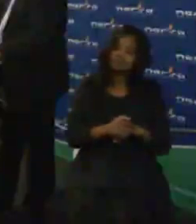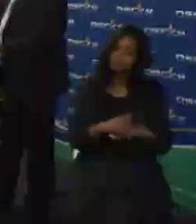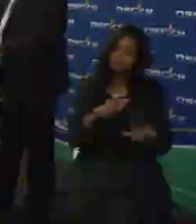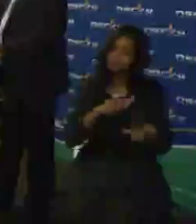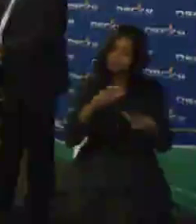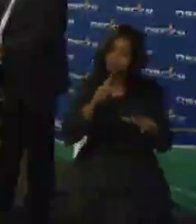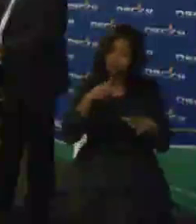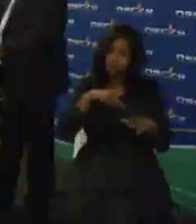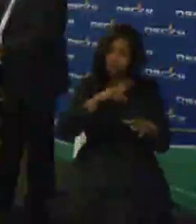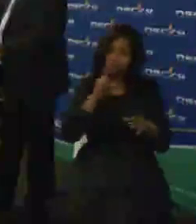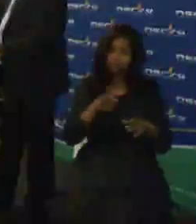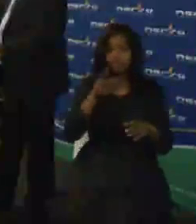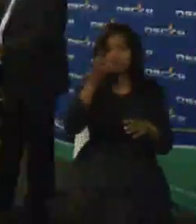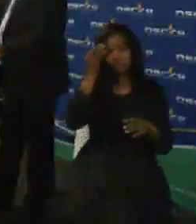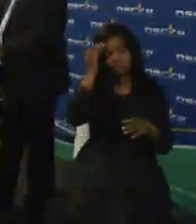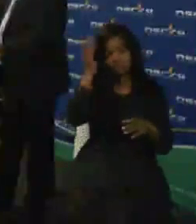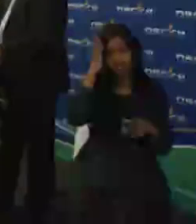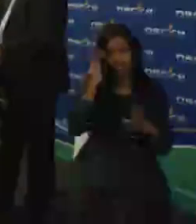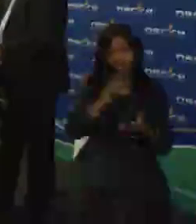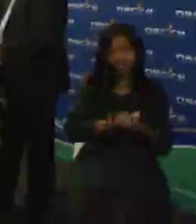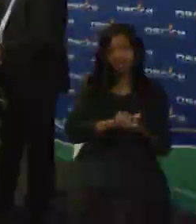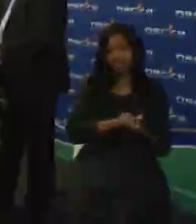you must take into account